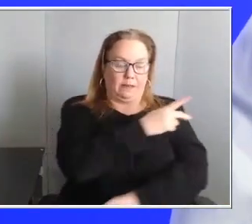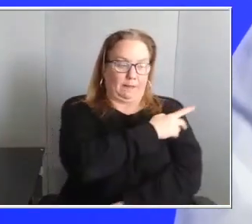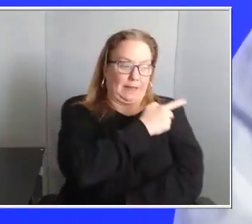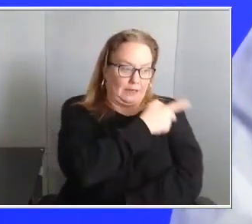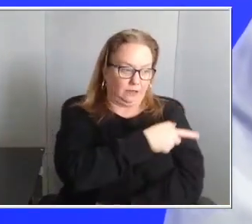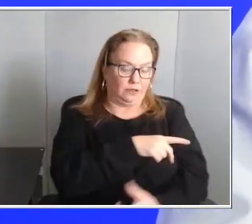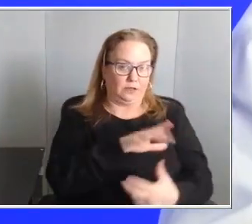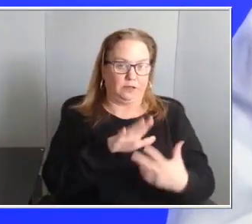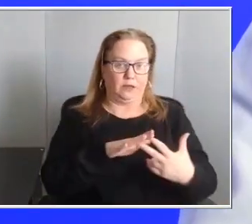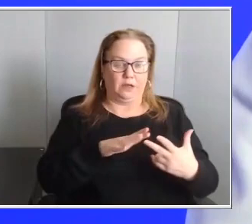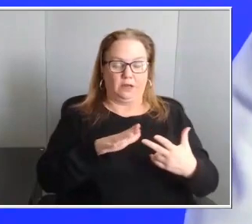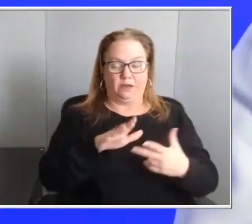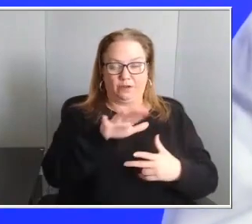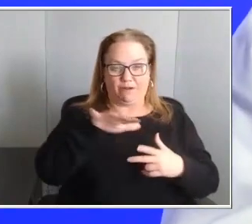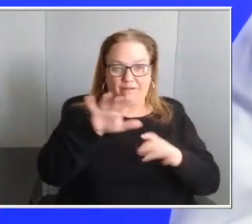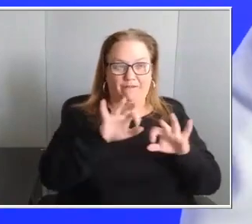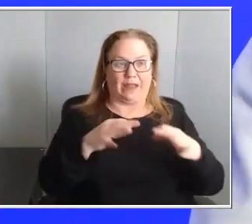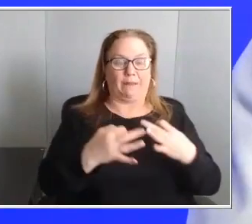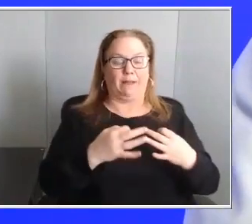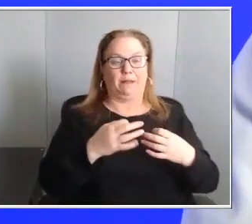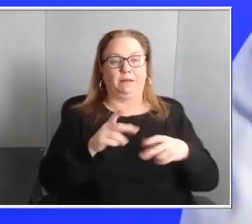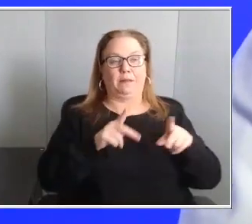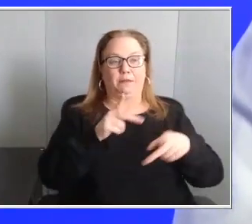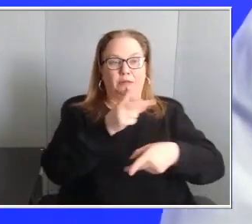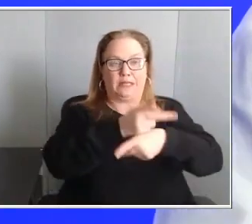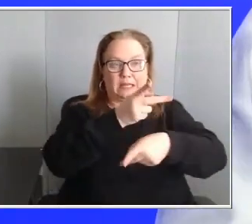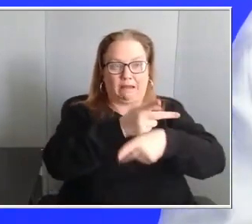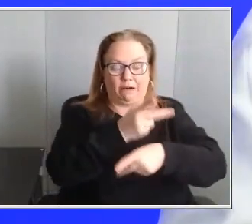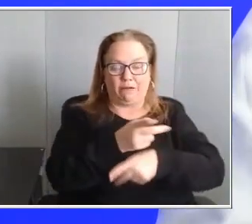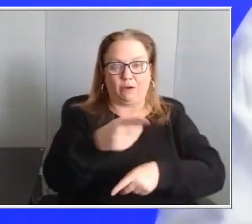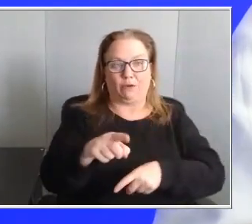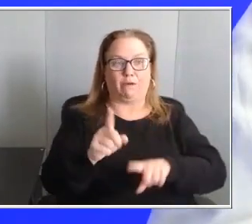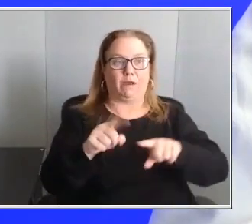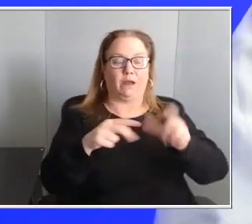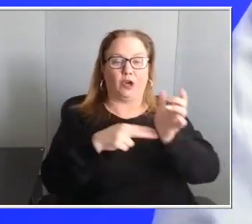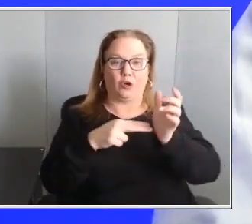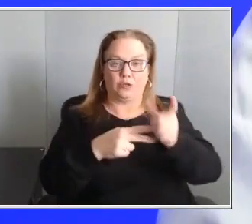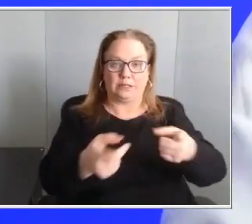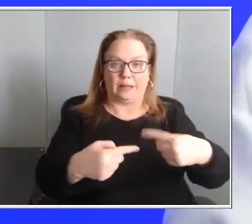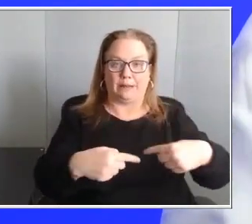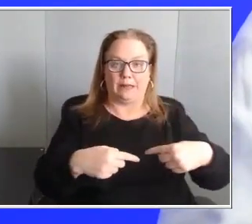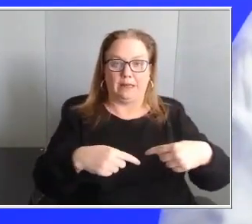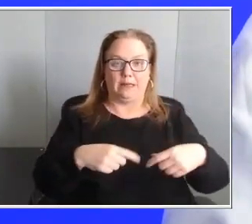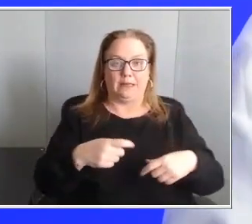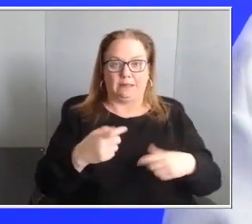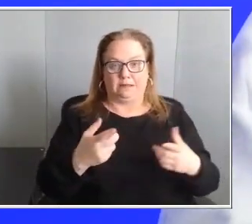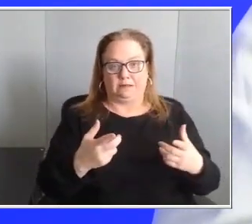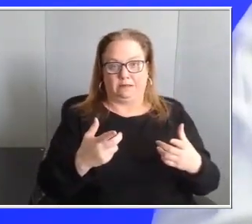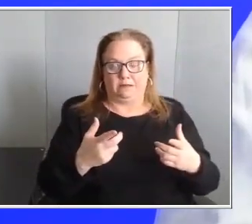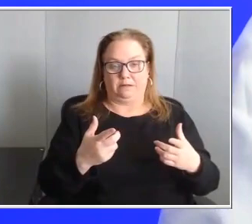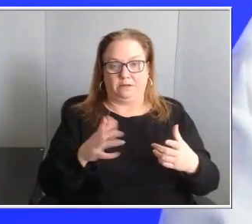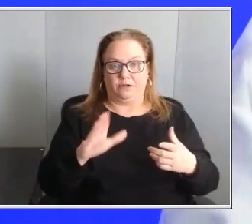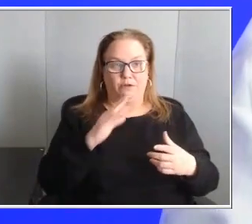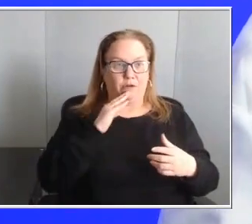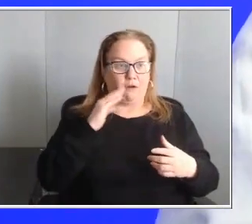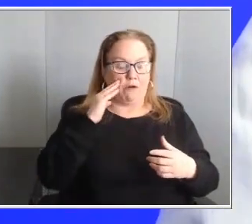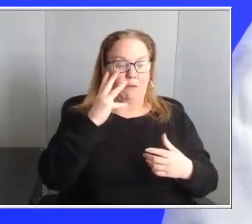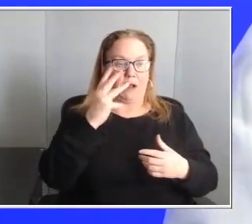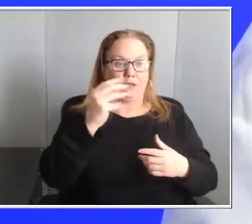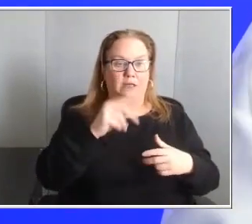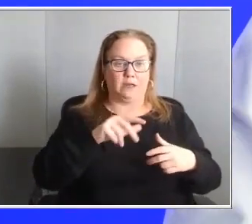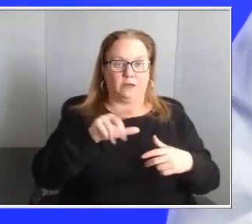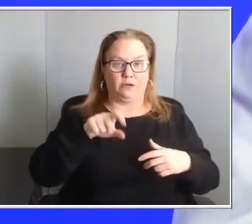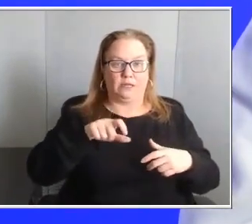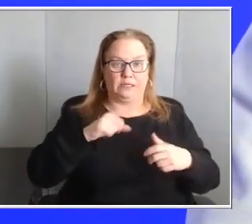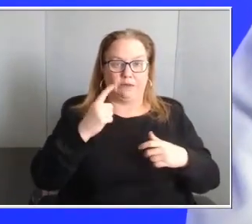but your loved ones, caregivers, maybe a home health nurse, because to get anywhere in your house or outside of the house, you would need somebody